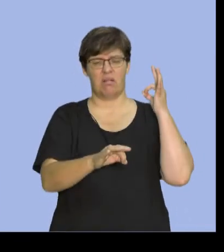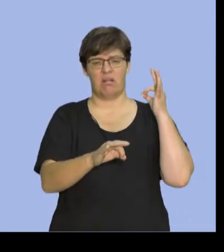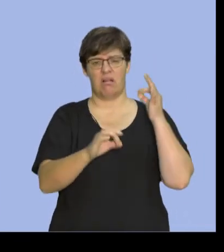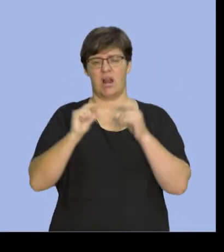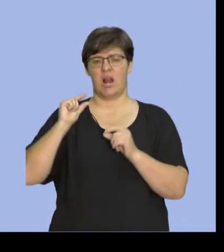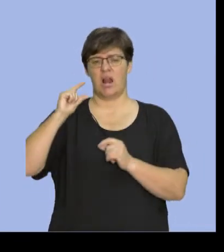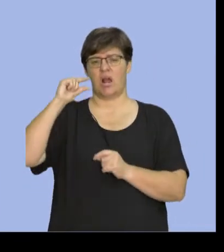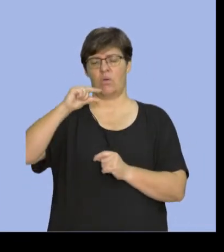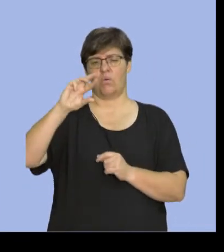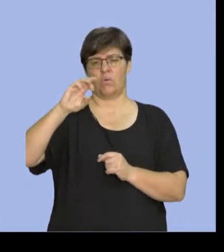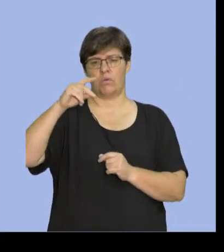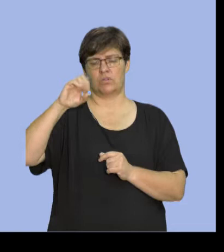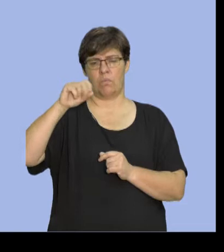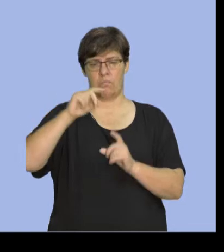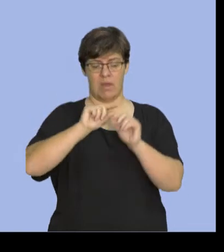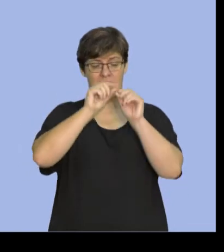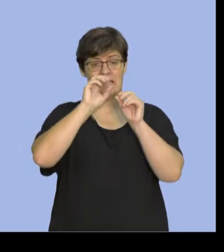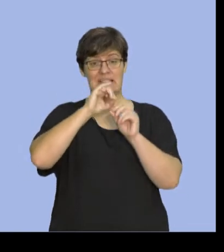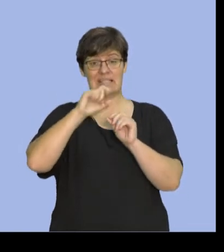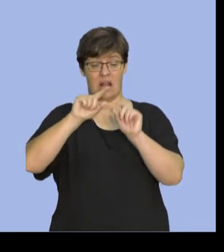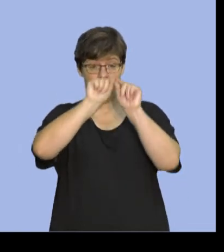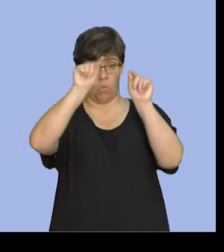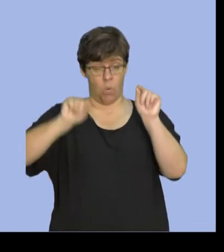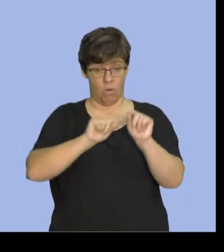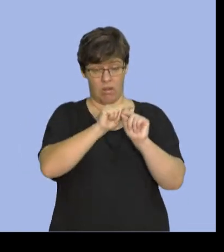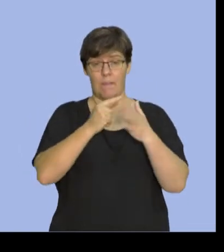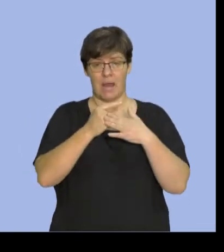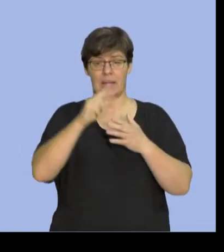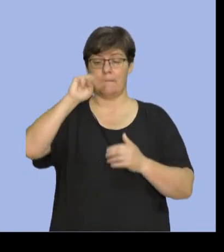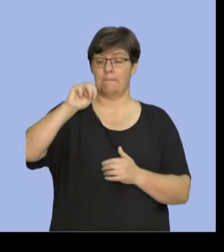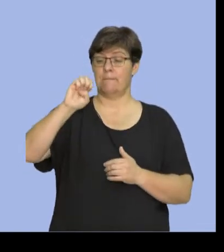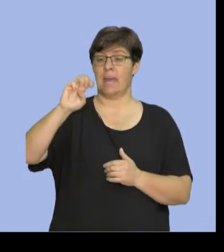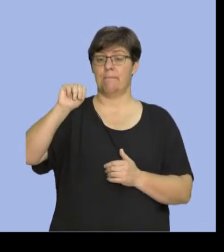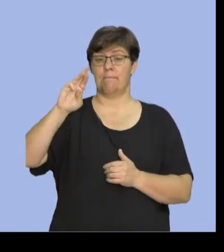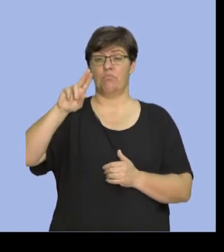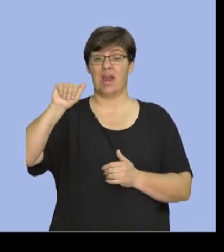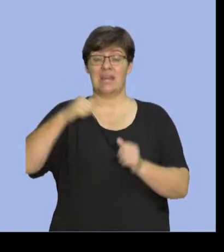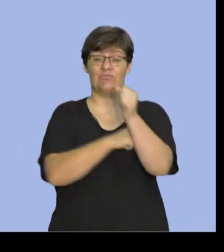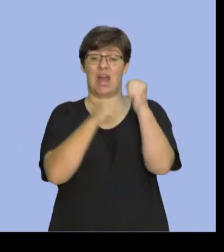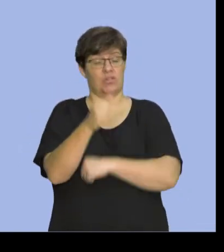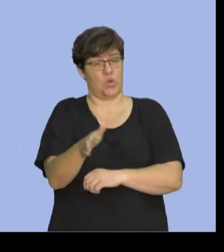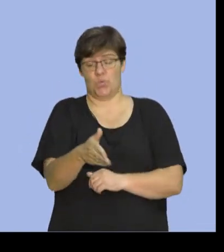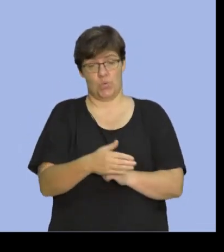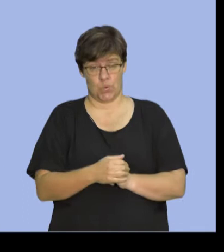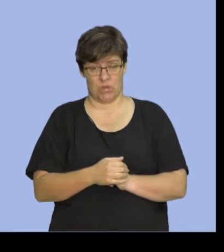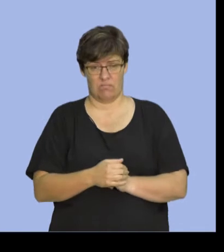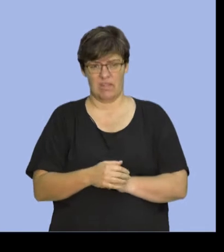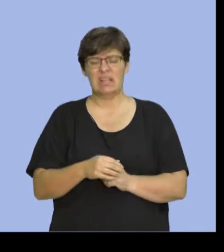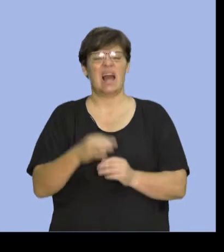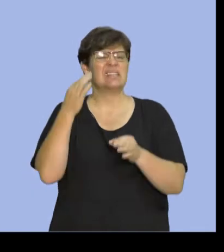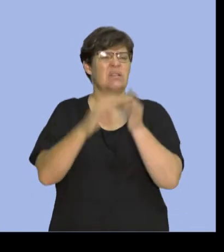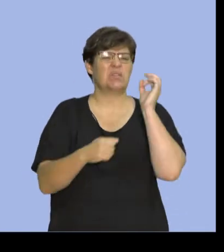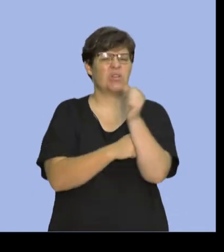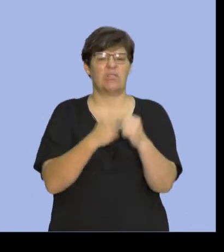it's got a cell wall, but no distinct membrane-bound structures. It might have simple structures called